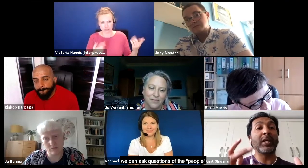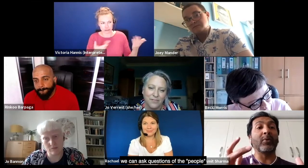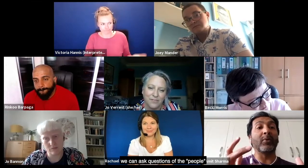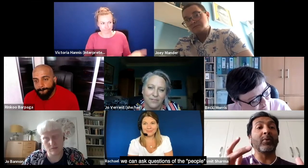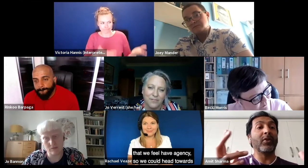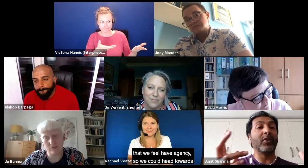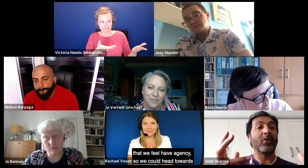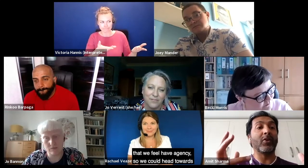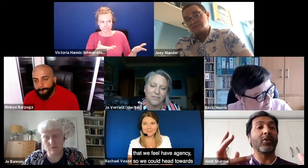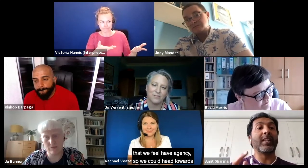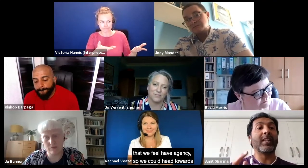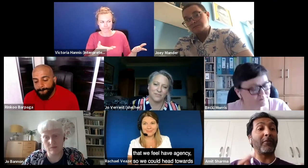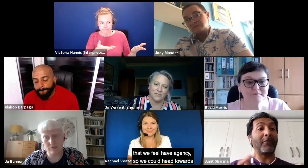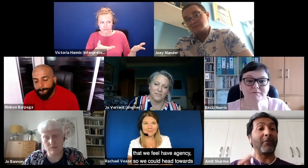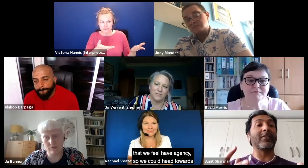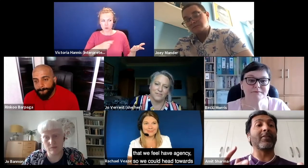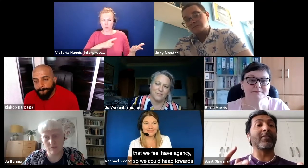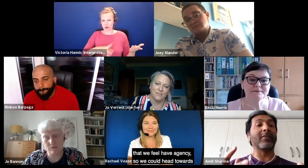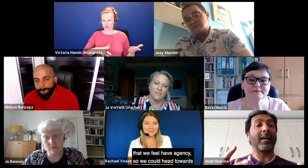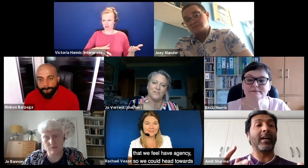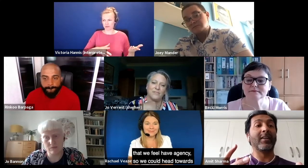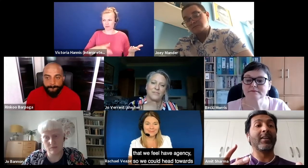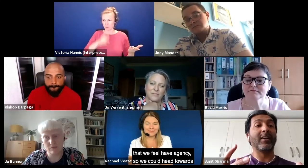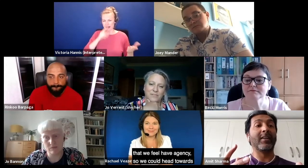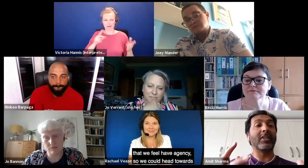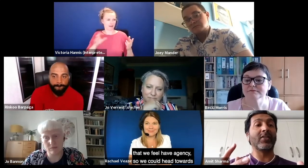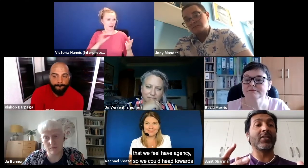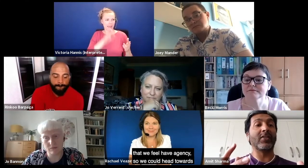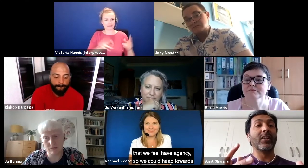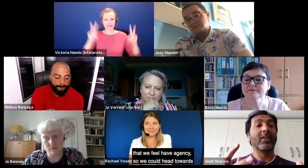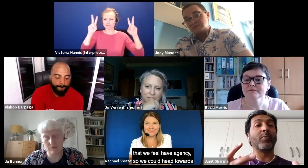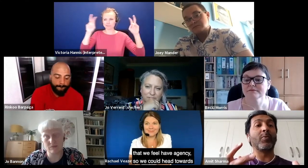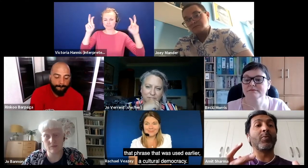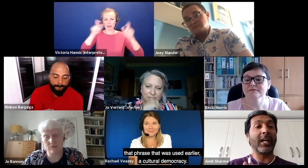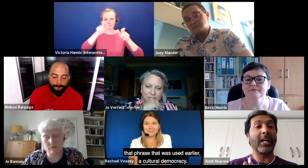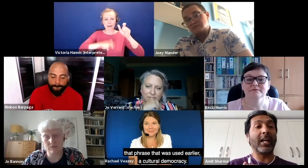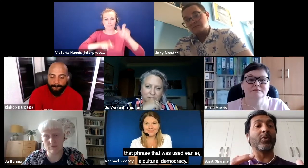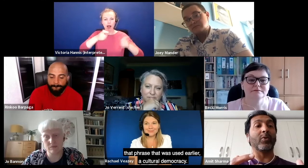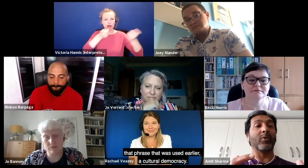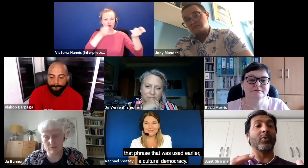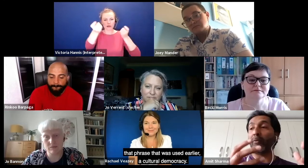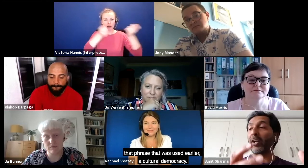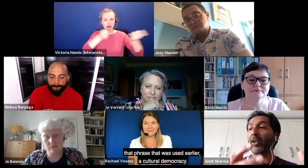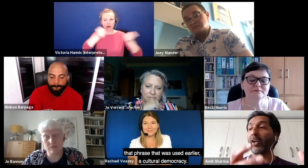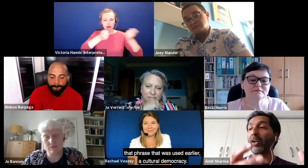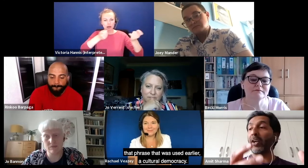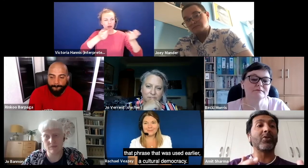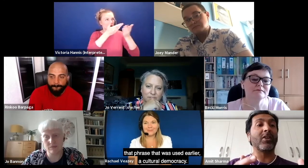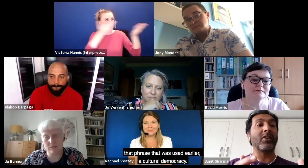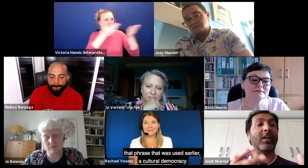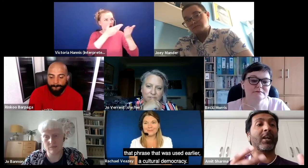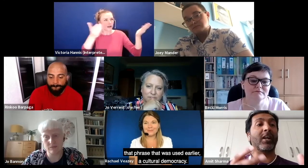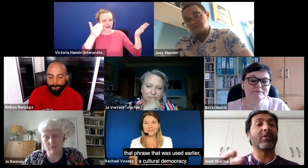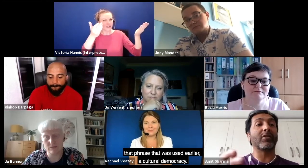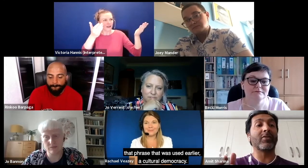people, inverted commas, that we feel have agency. So we could head towards that phrase that was used earlier, a